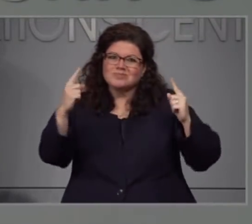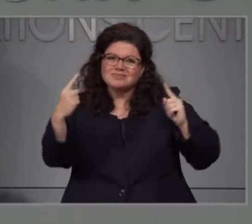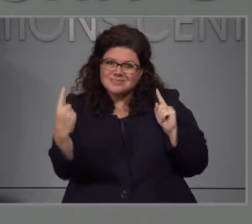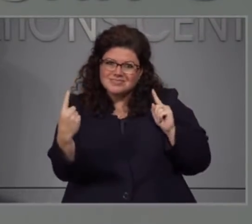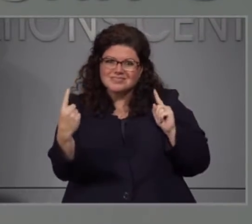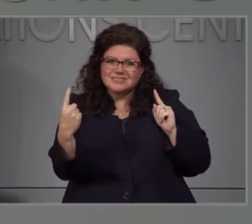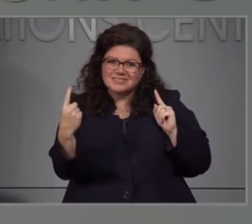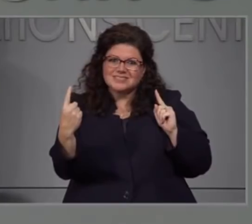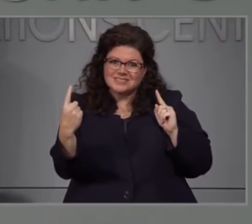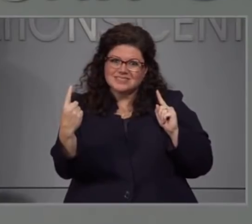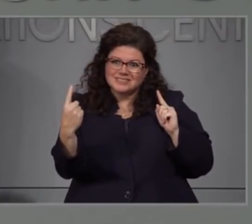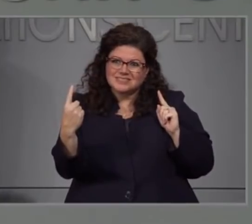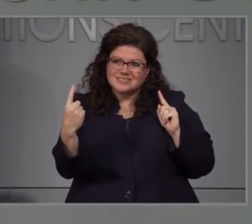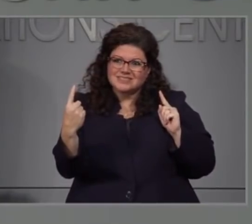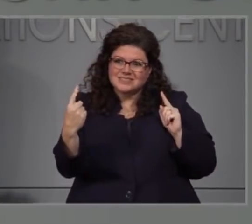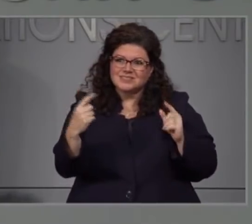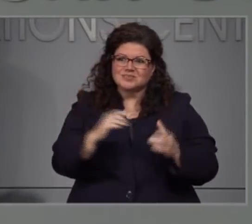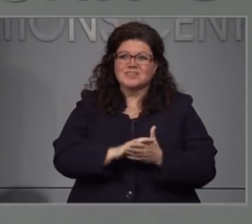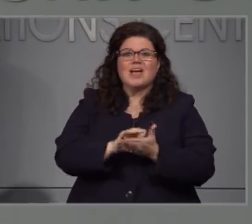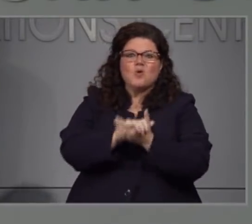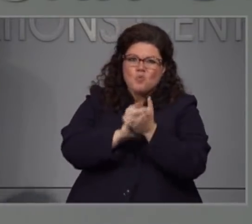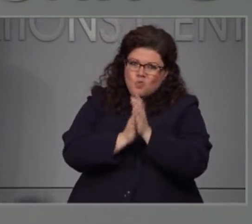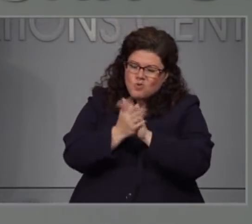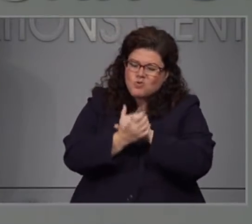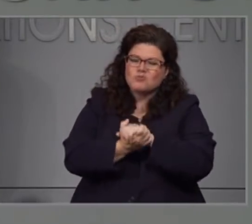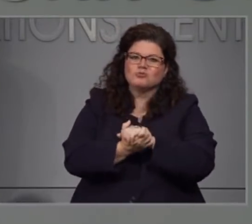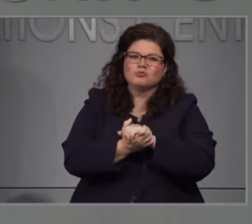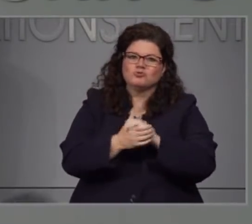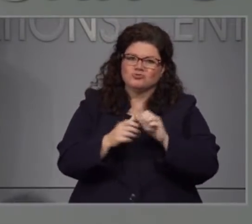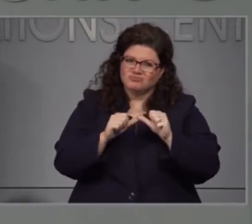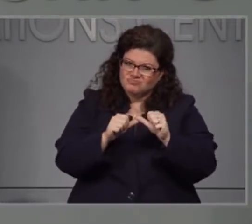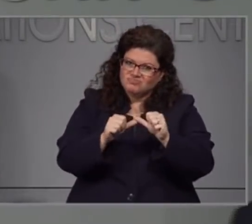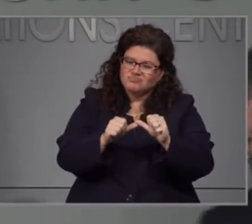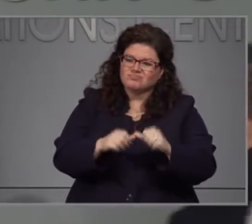mask, and providing frequent hand hygiene.